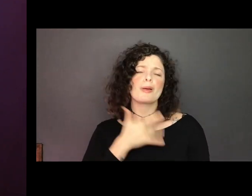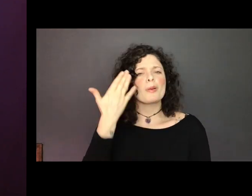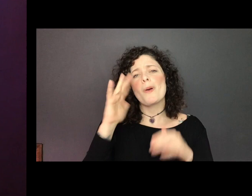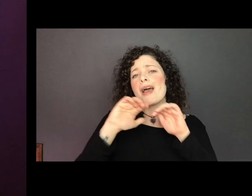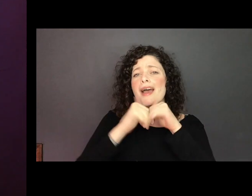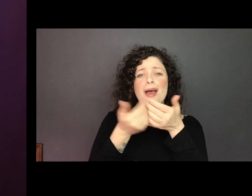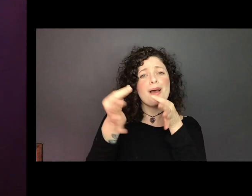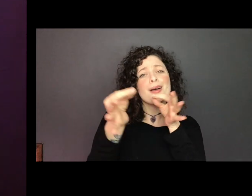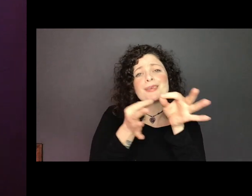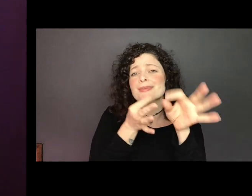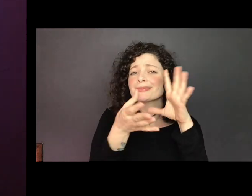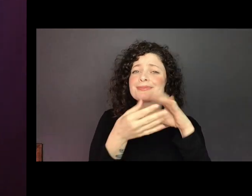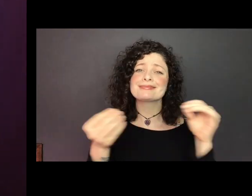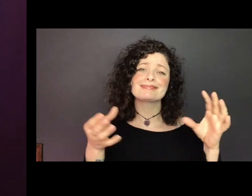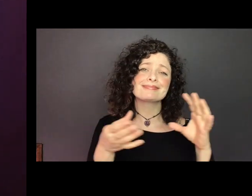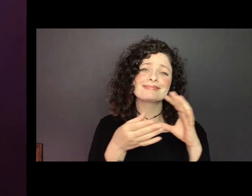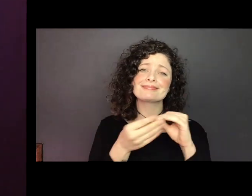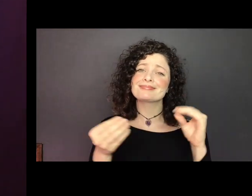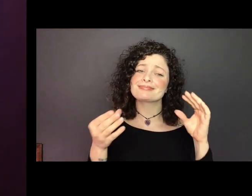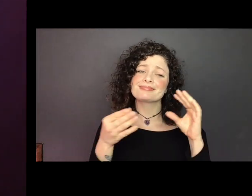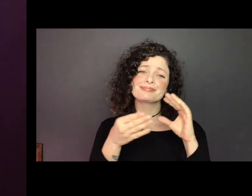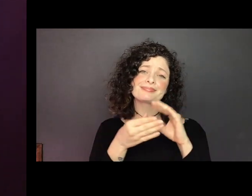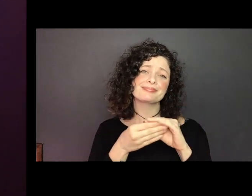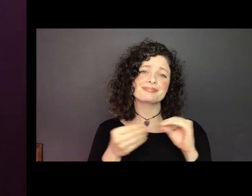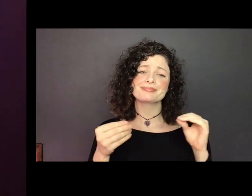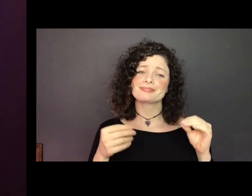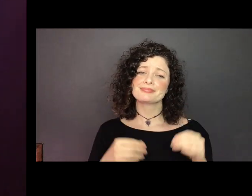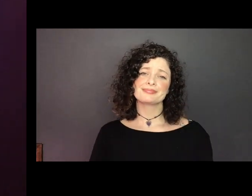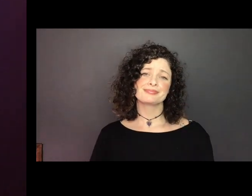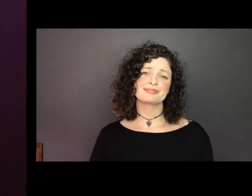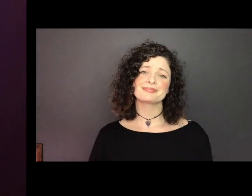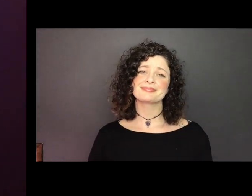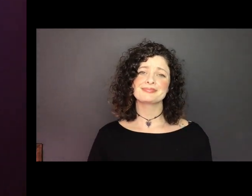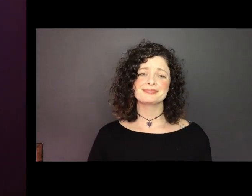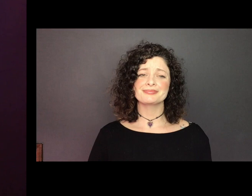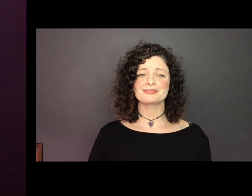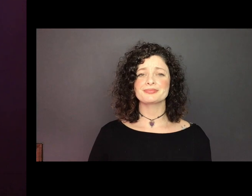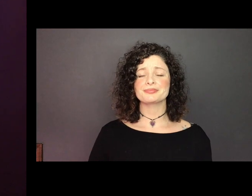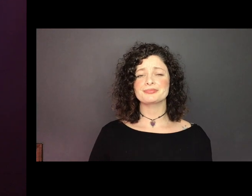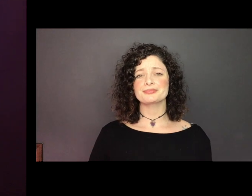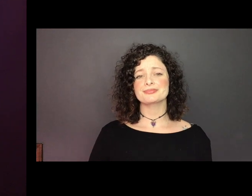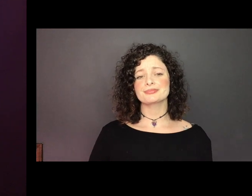Heart don't know what to say.